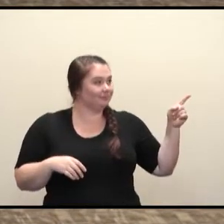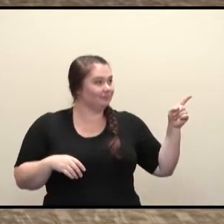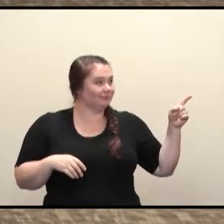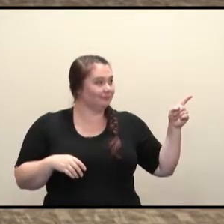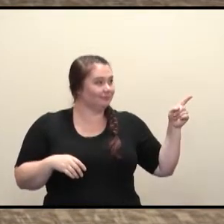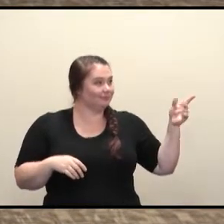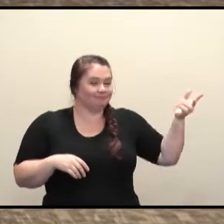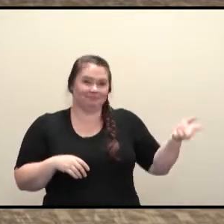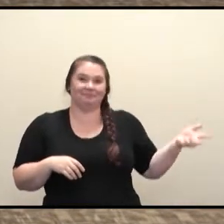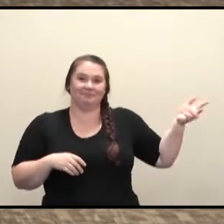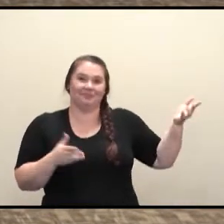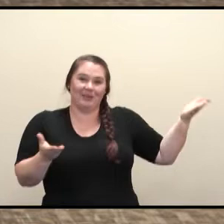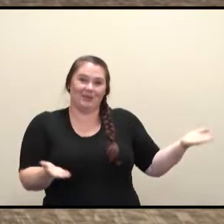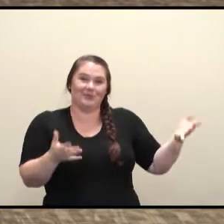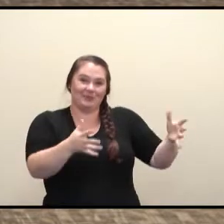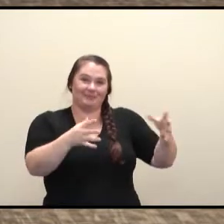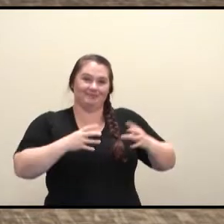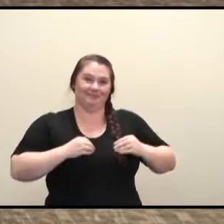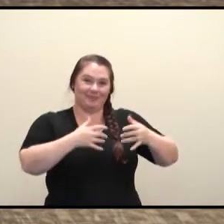so much.